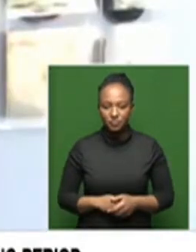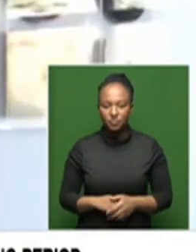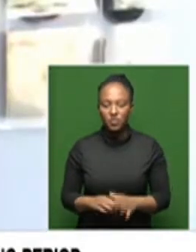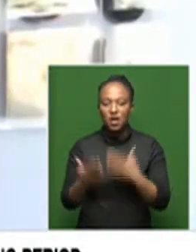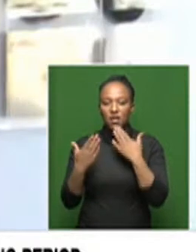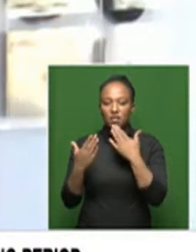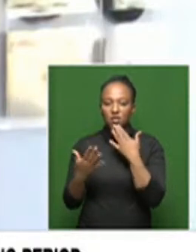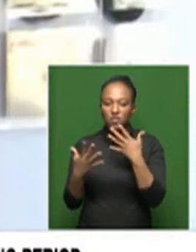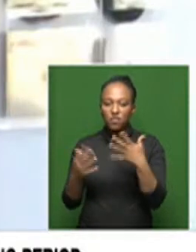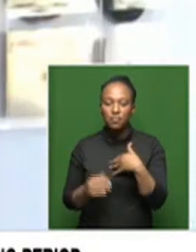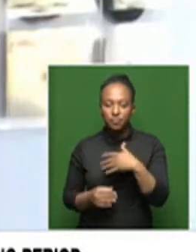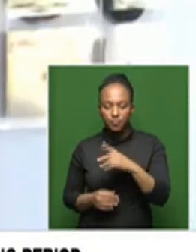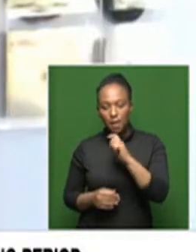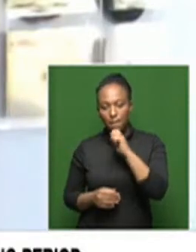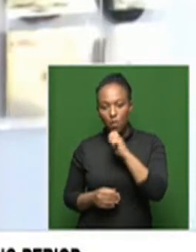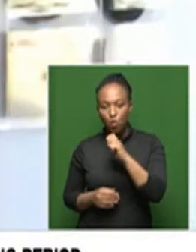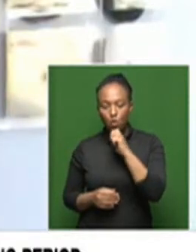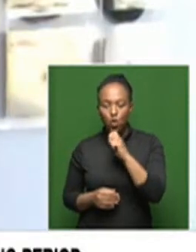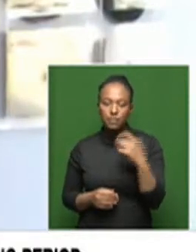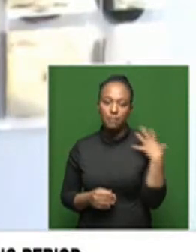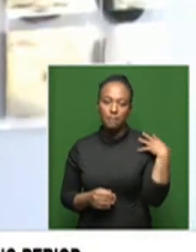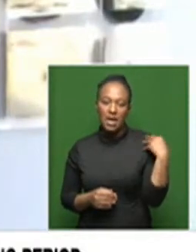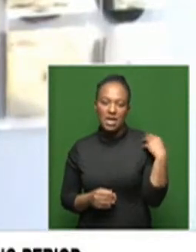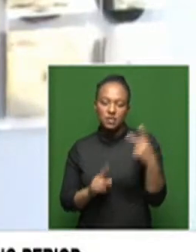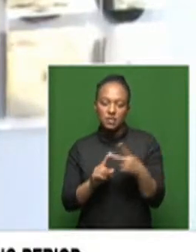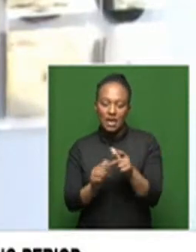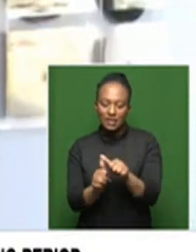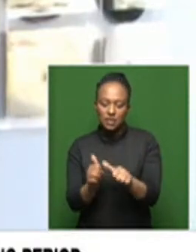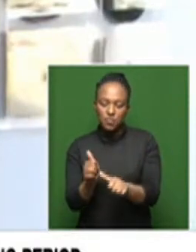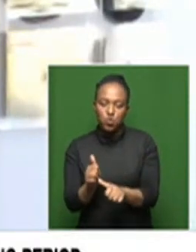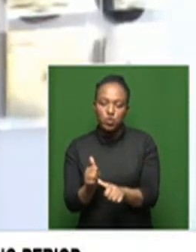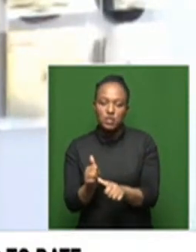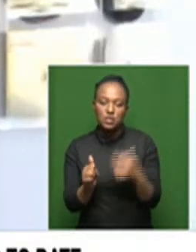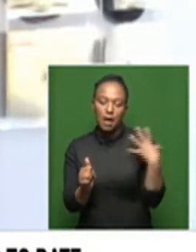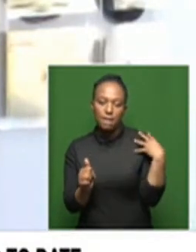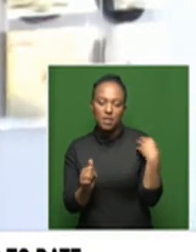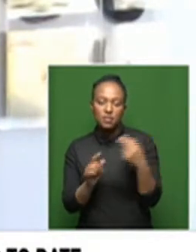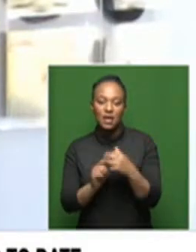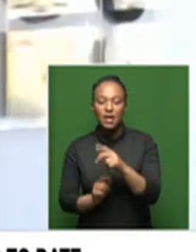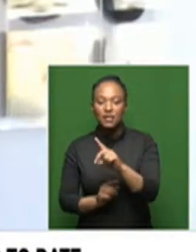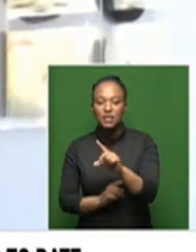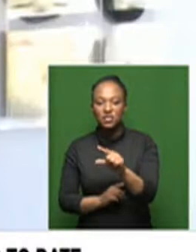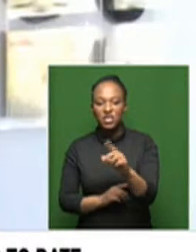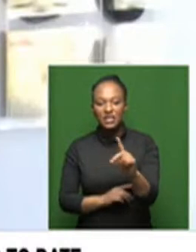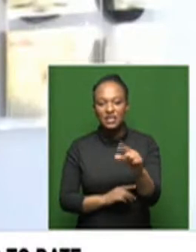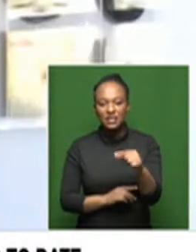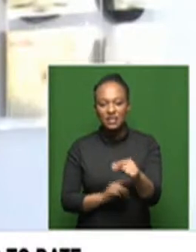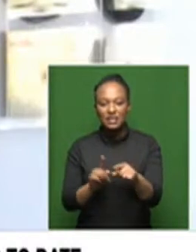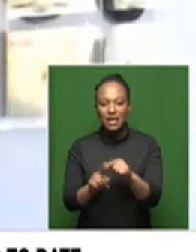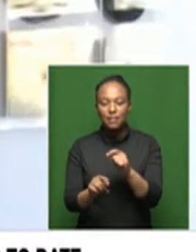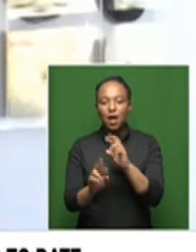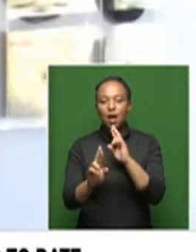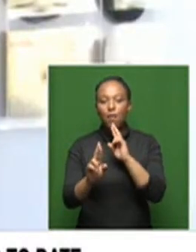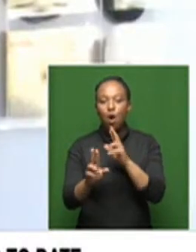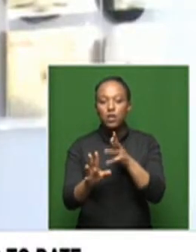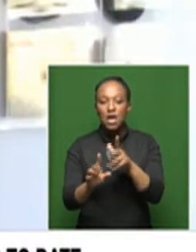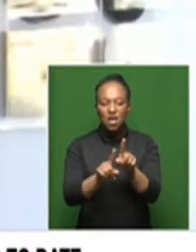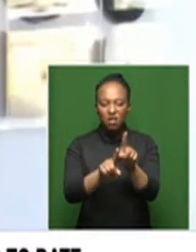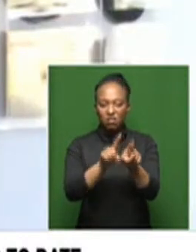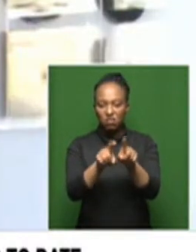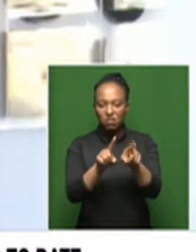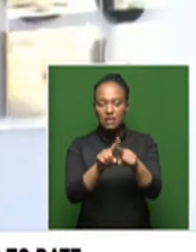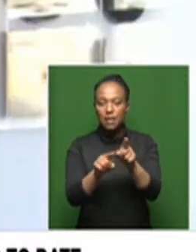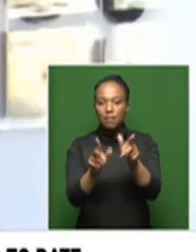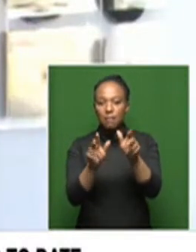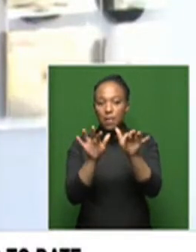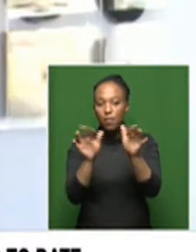good morning, Honourable Minister, Deputy Minister, DG, my colleagues on the panel, and also the journalists who are sending questions through, so, and to the